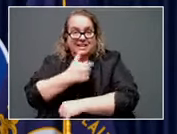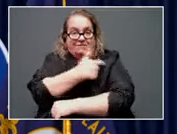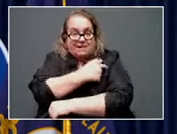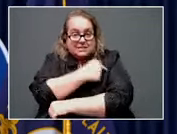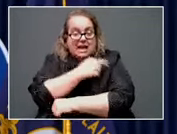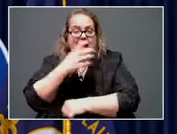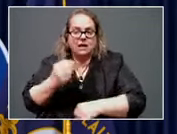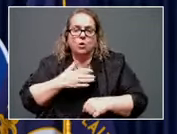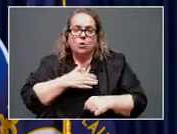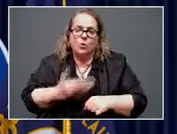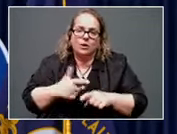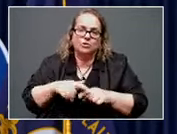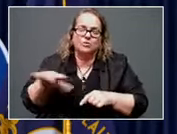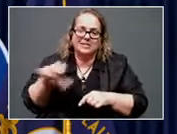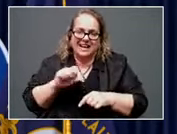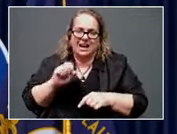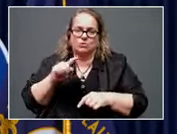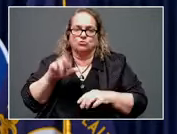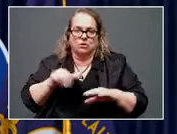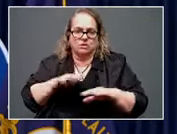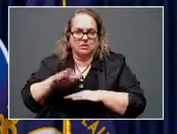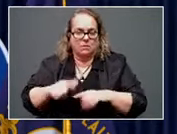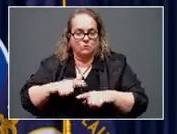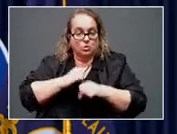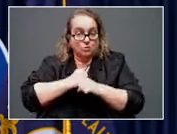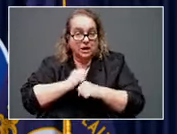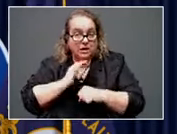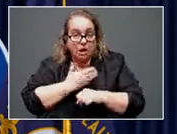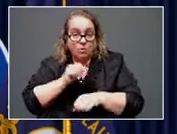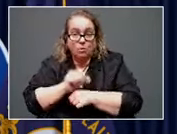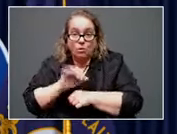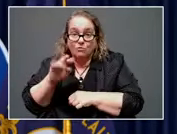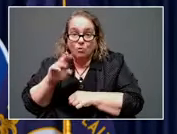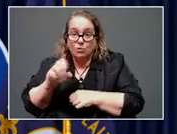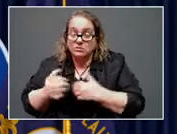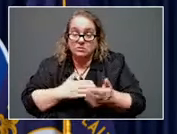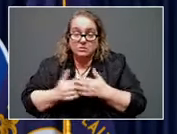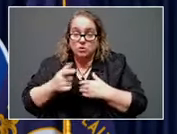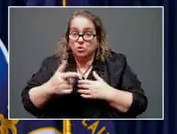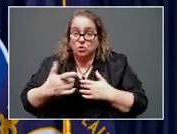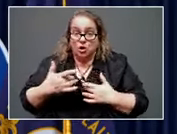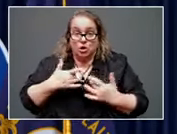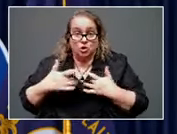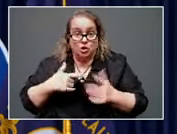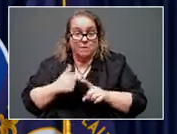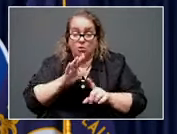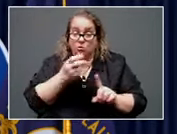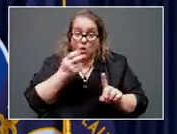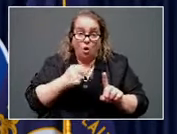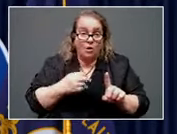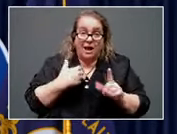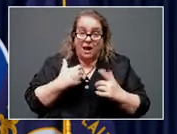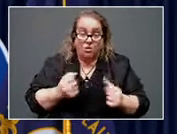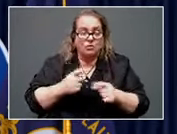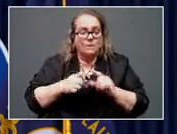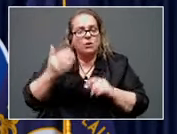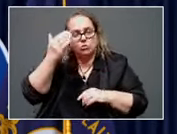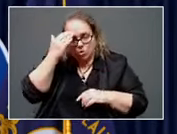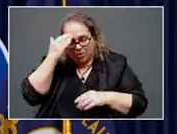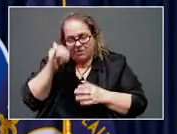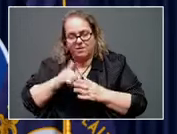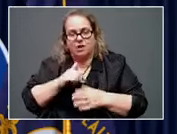that extra step to protect our workforce. Even if you weren't concerned about your own health, just knowing that we were ensuring